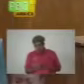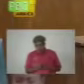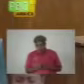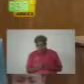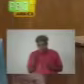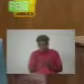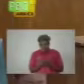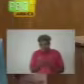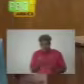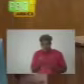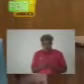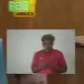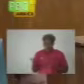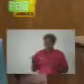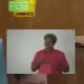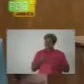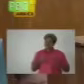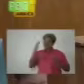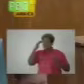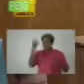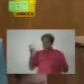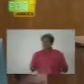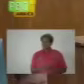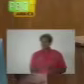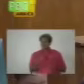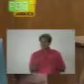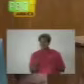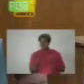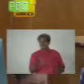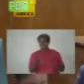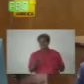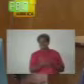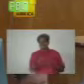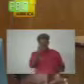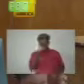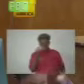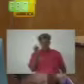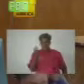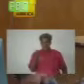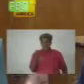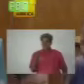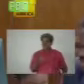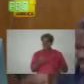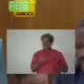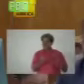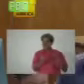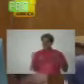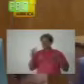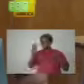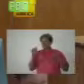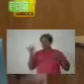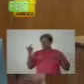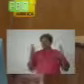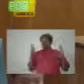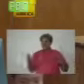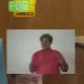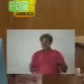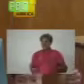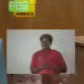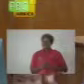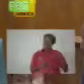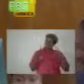How you reach that? It just don't make no sense. In 2011 to 2018